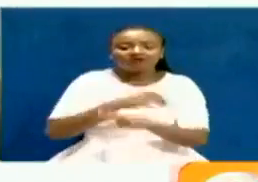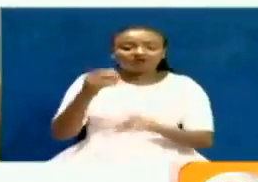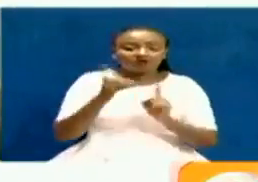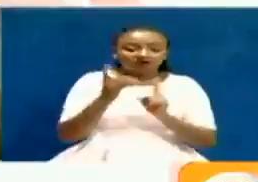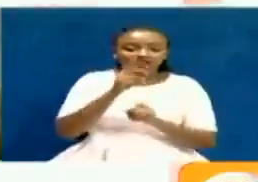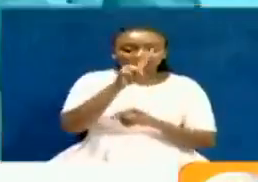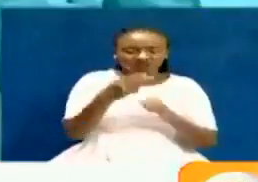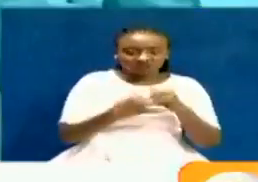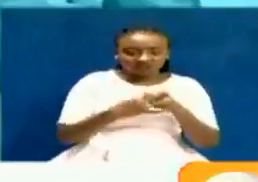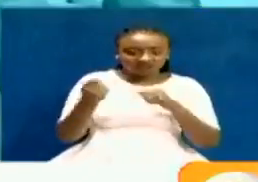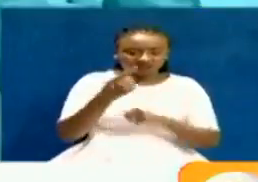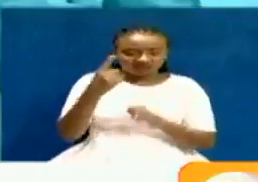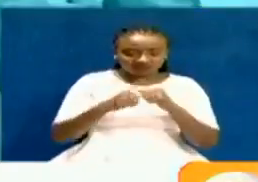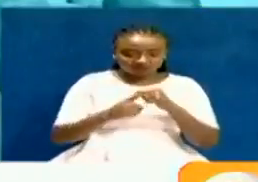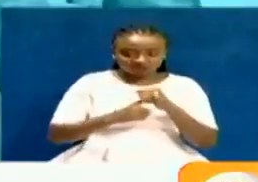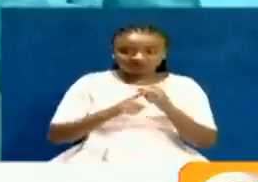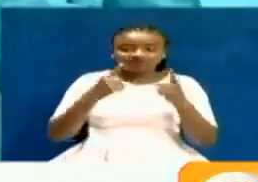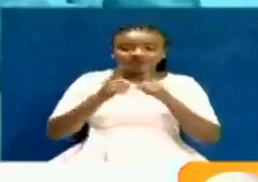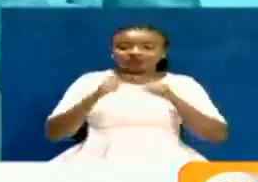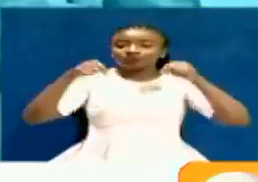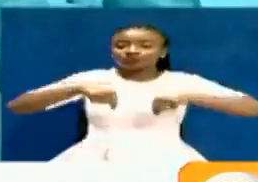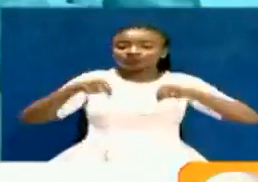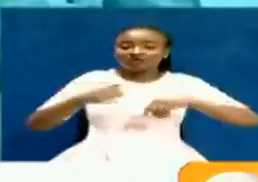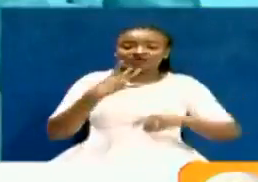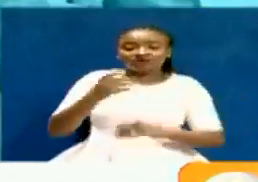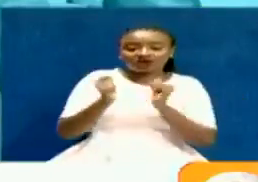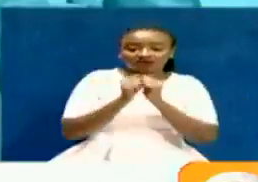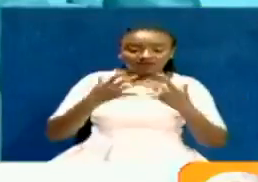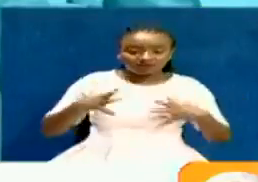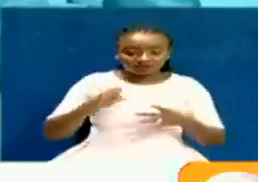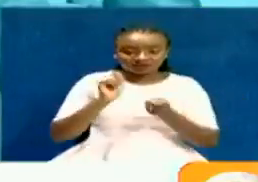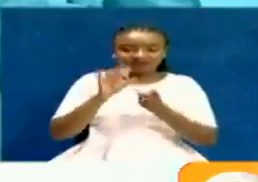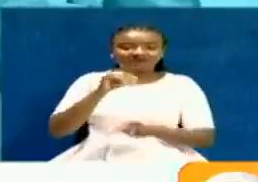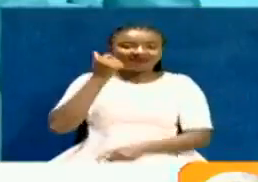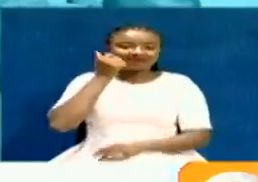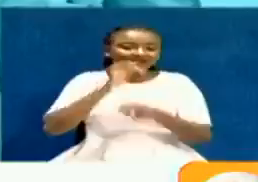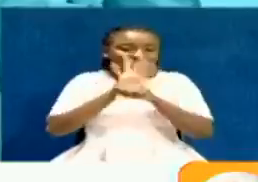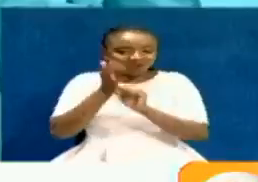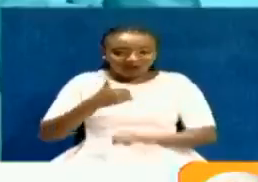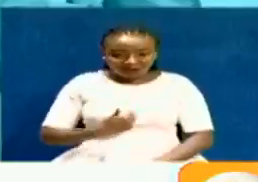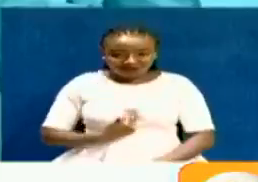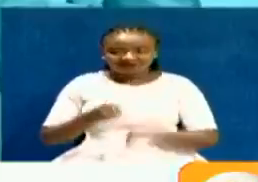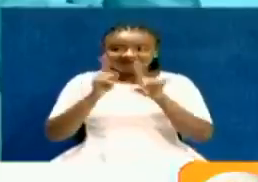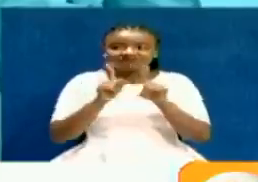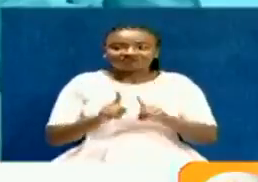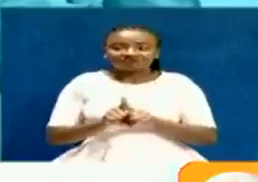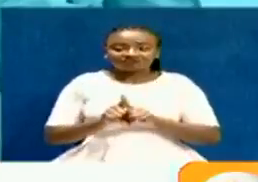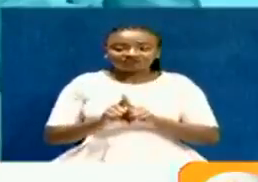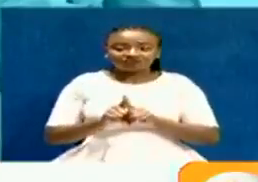expiration date. Meanwhile, in the last 24 hours, 410 more people tested positive for COVID-19 from